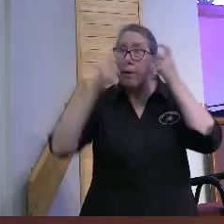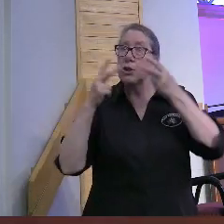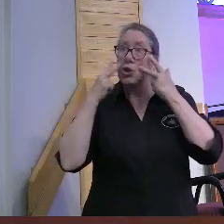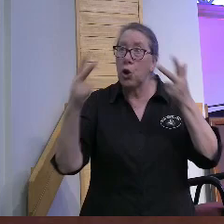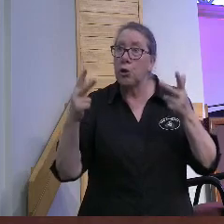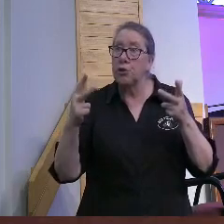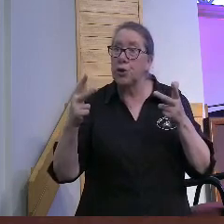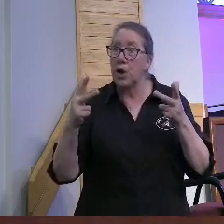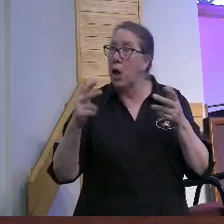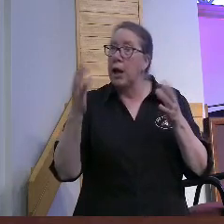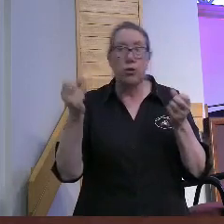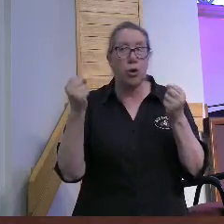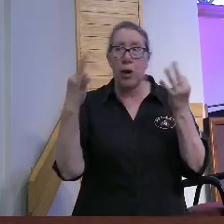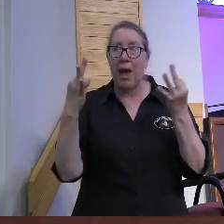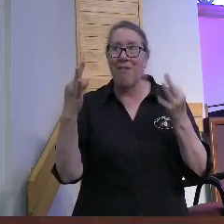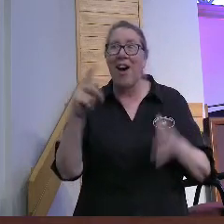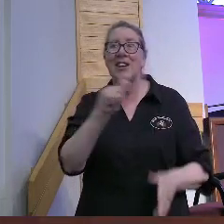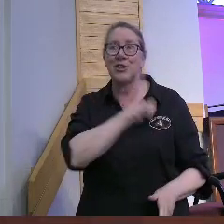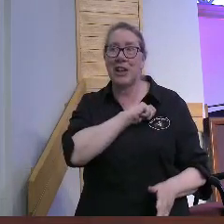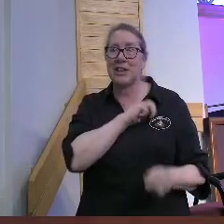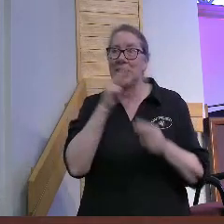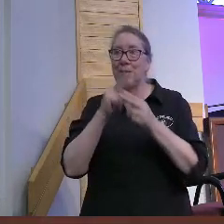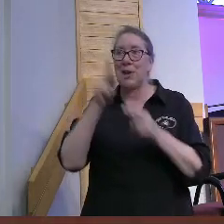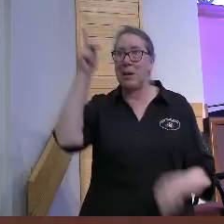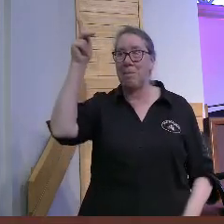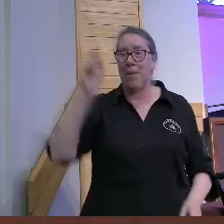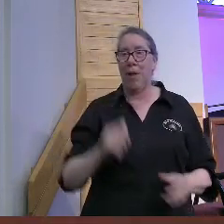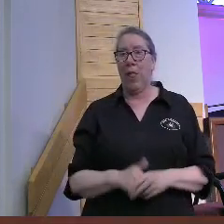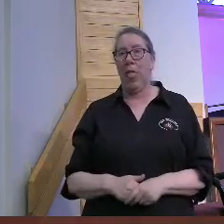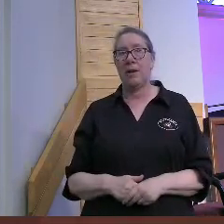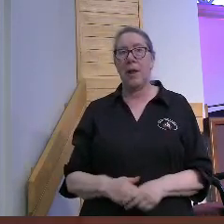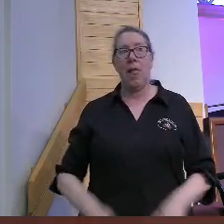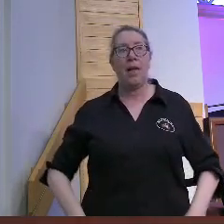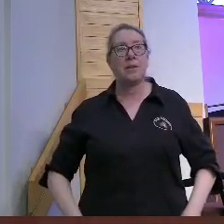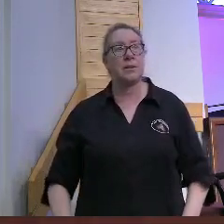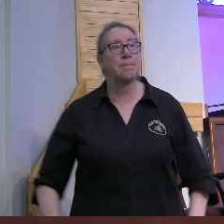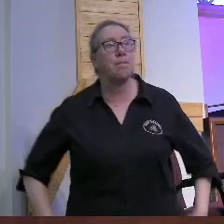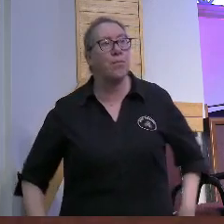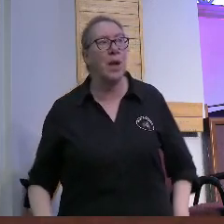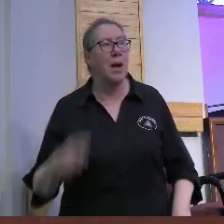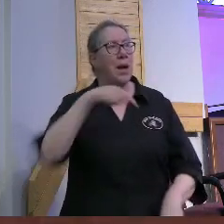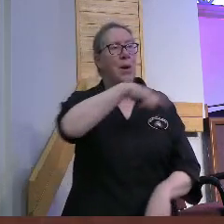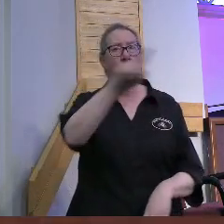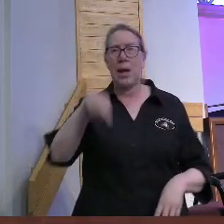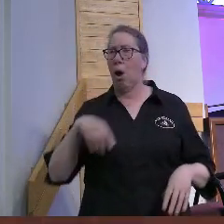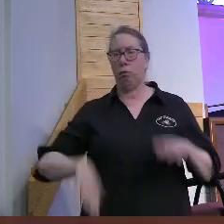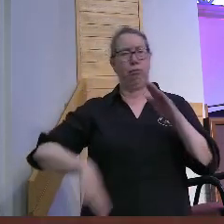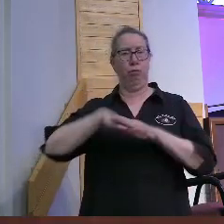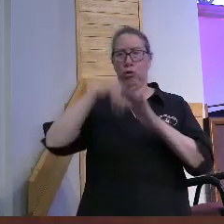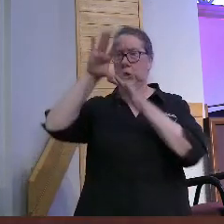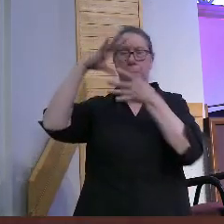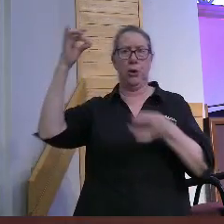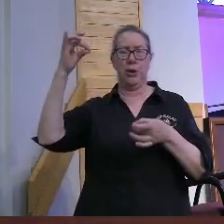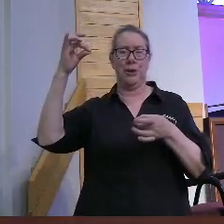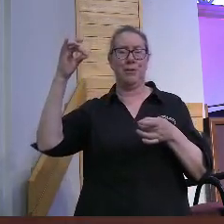care of us. And we all, now let's not all act all high and mighty because we got to come to church today and we're all super spiritual, but we've all faced